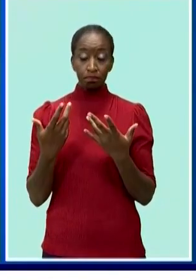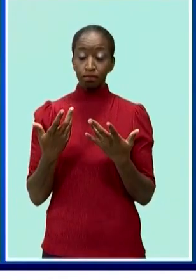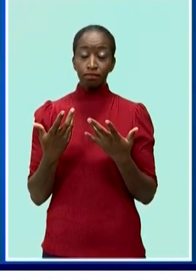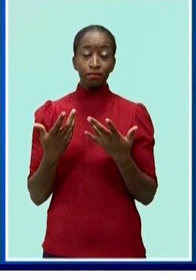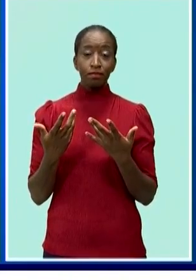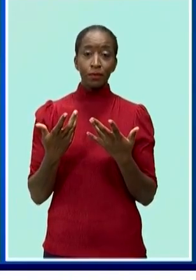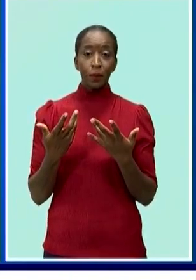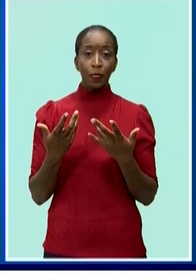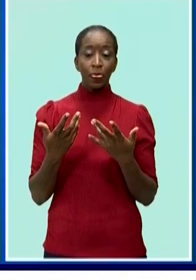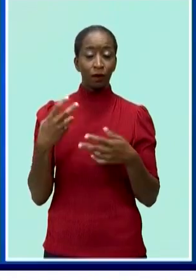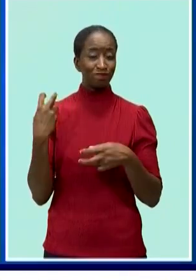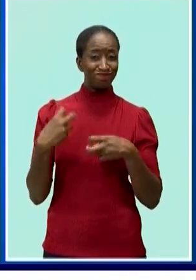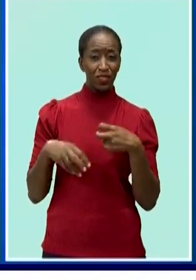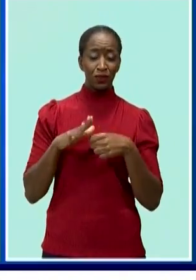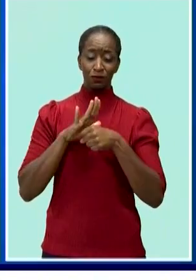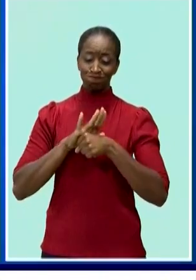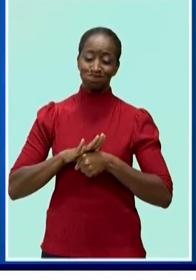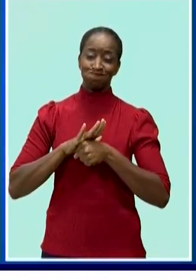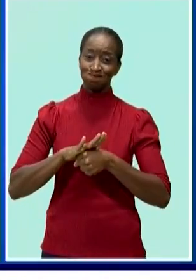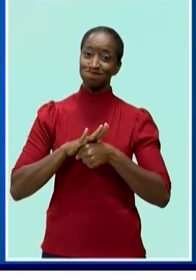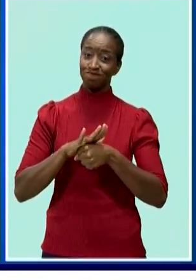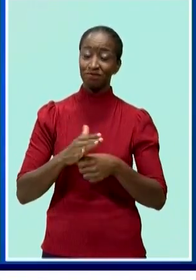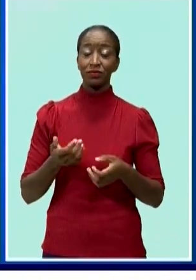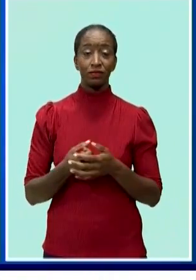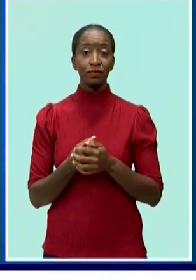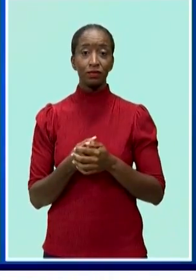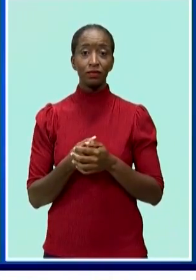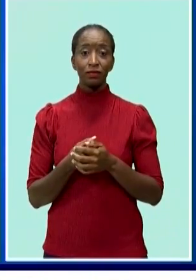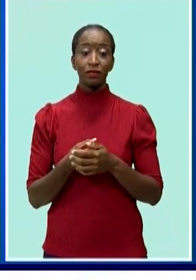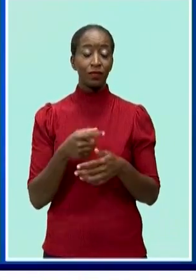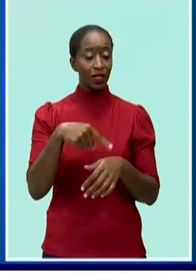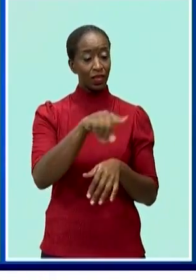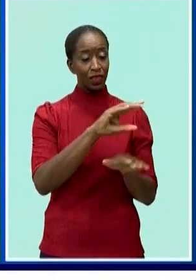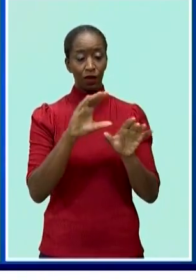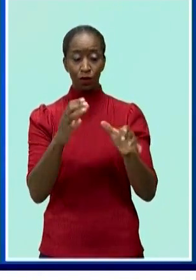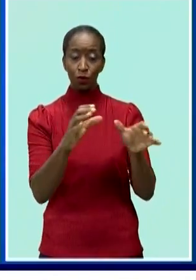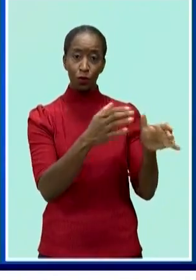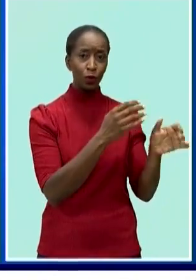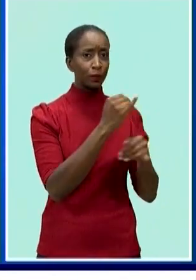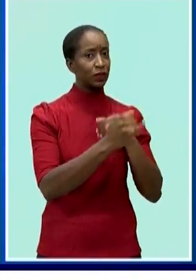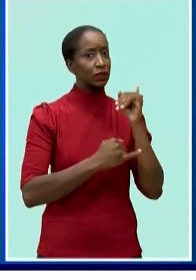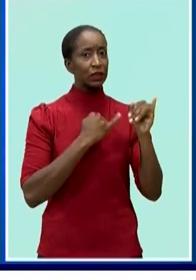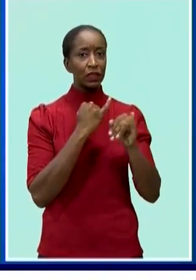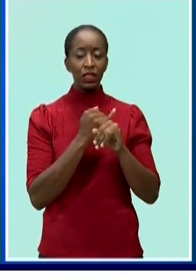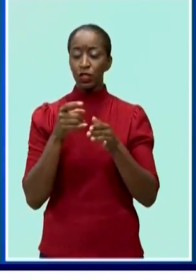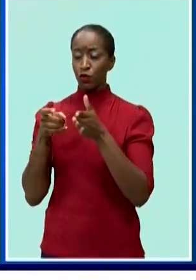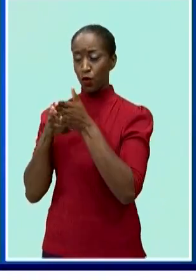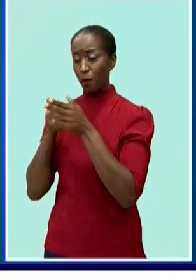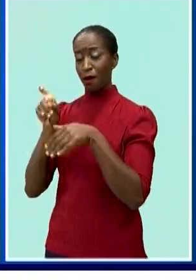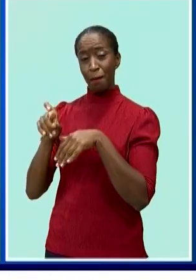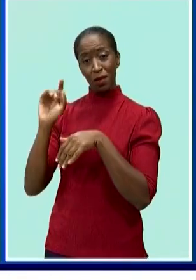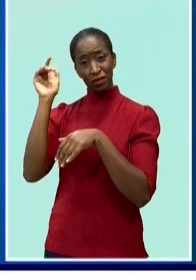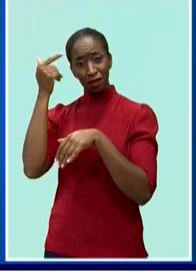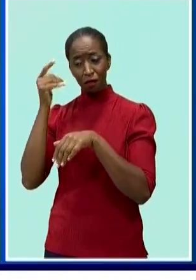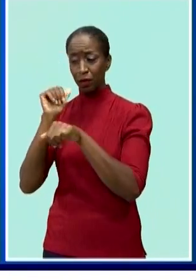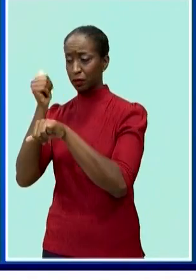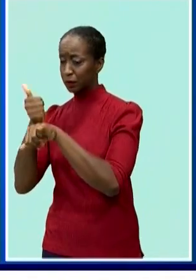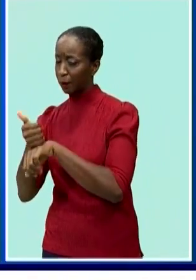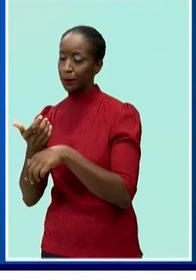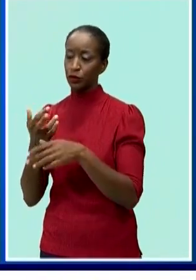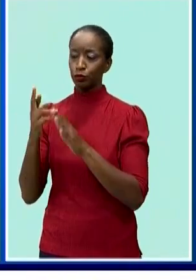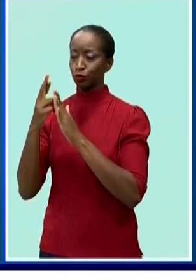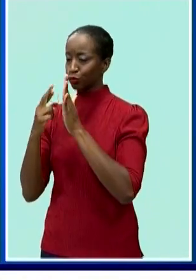resources. And every time this happens, that we have to comply with something that the international community is asking us to do,